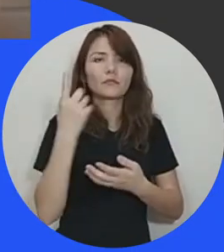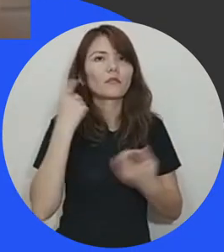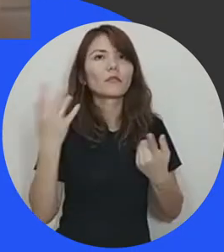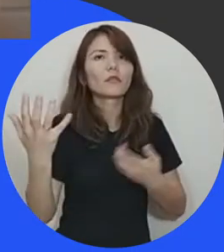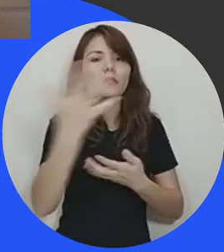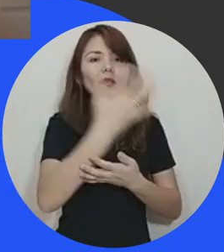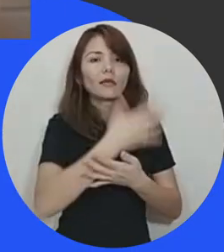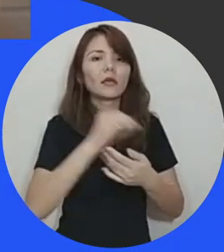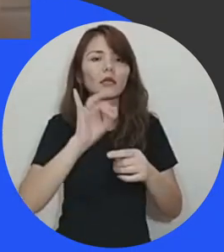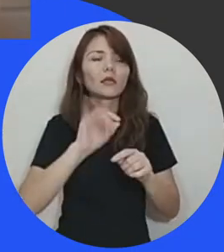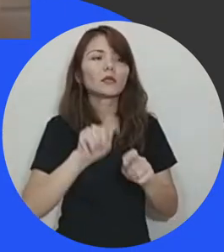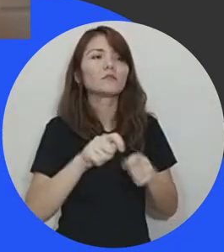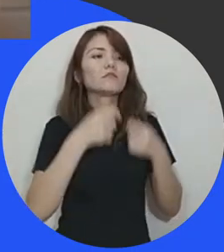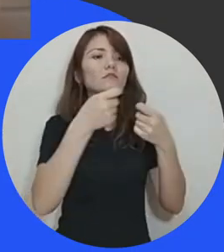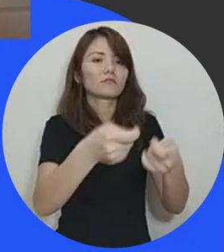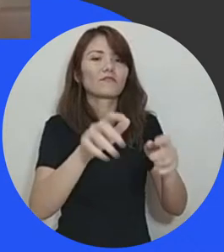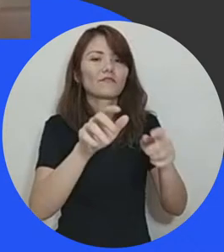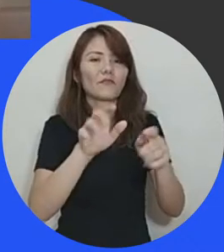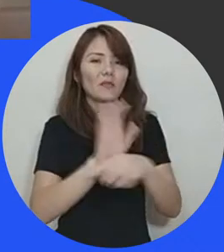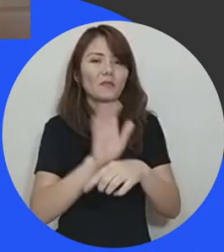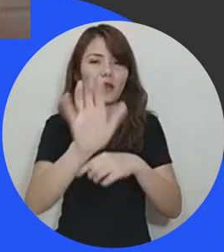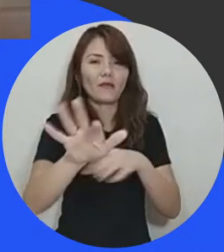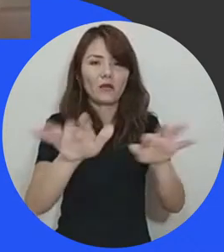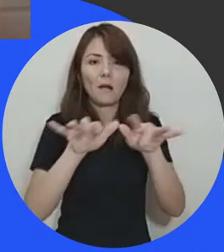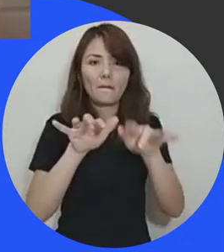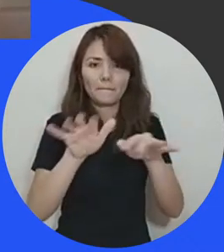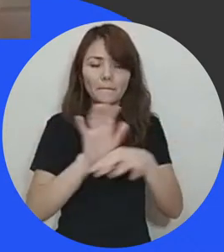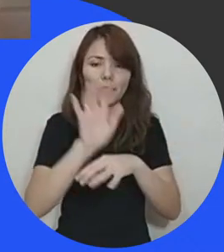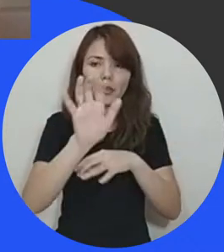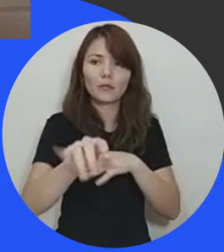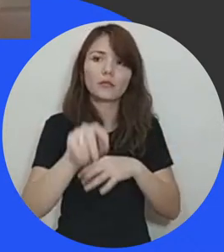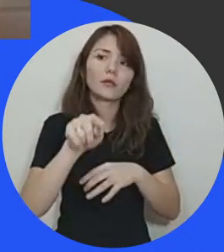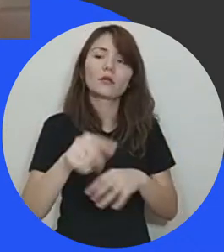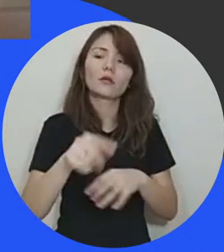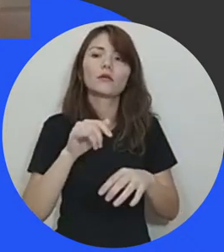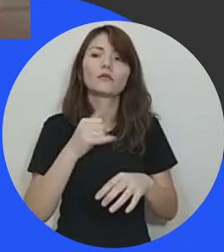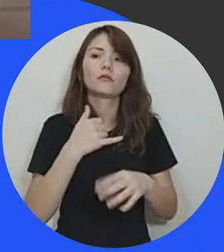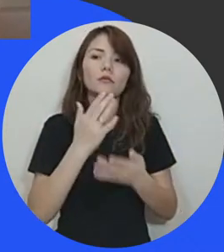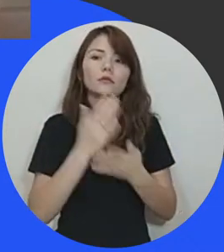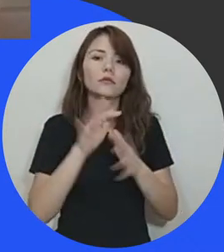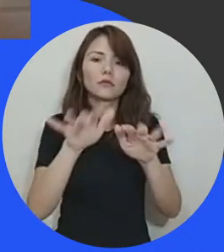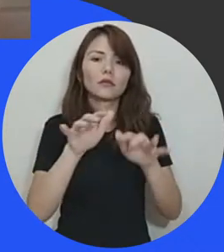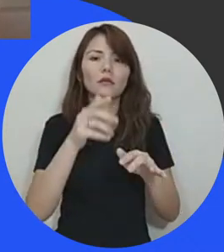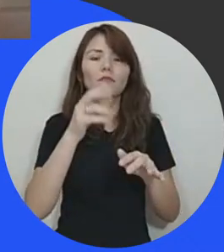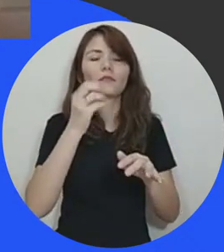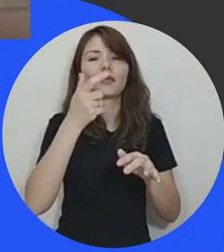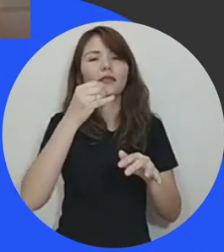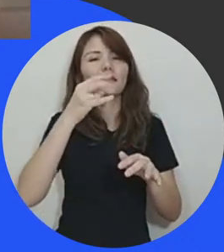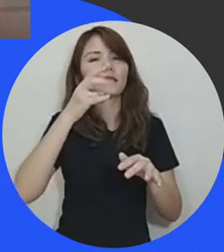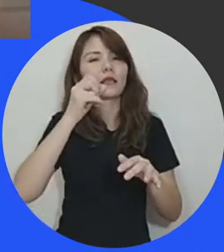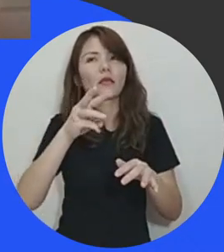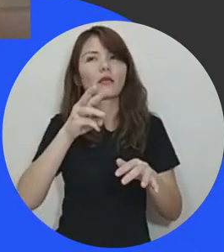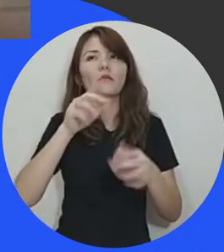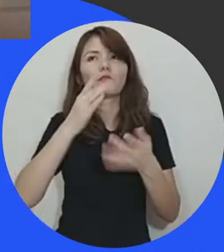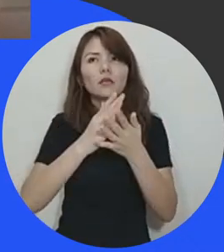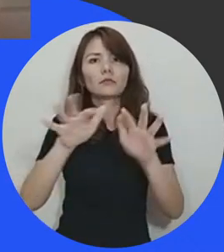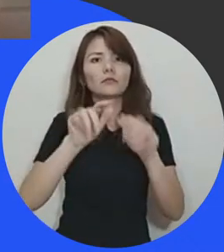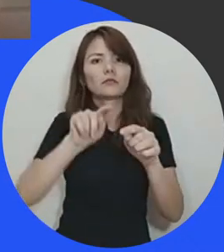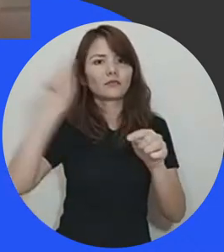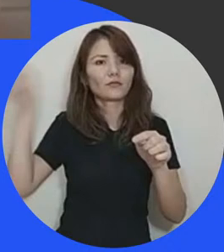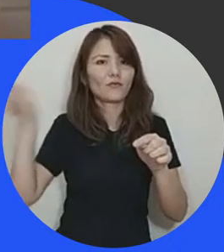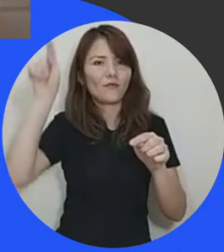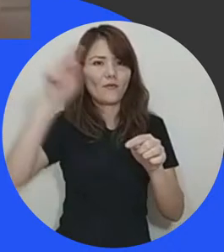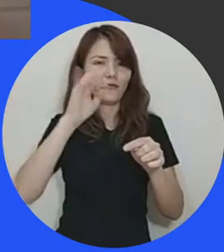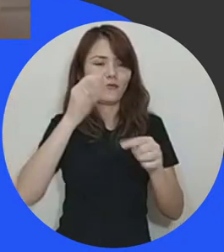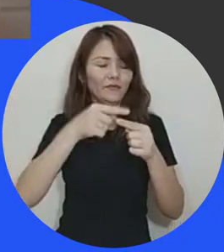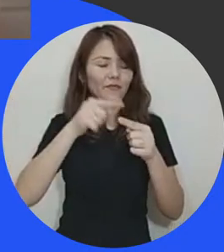which we operate. So we have a one in Cardiff and one in Birmingham, and they're linked. And so we have access to sort of thousands